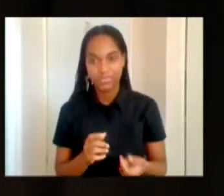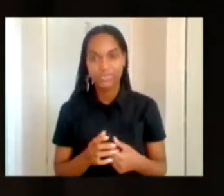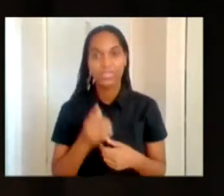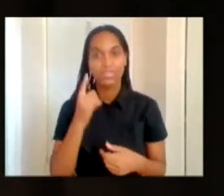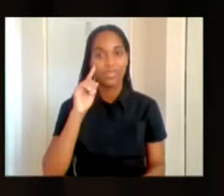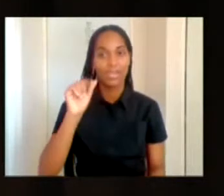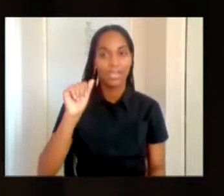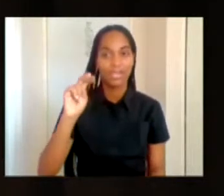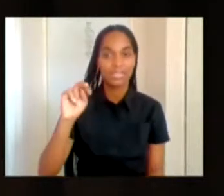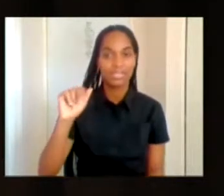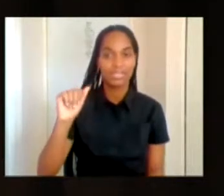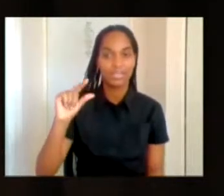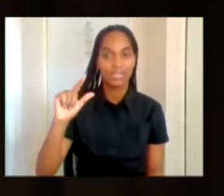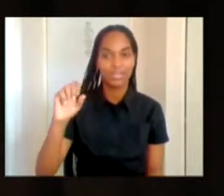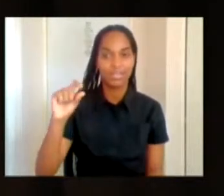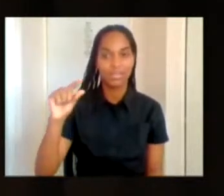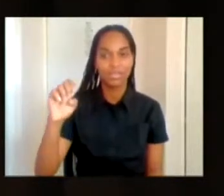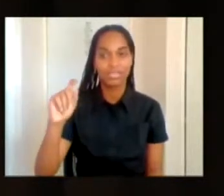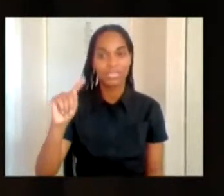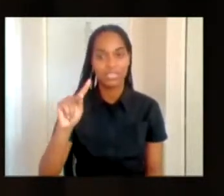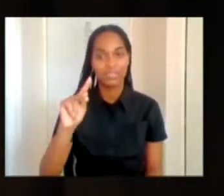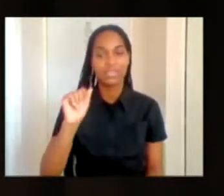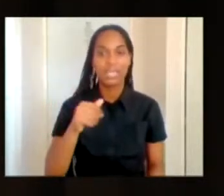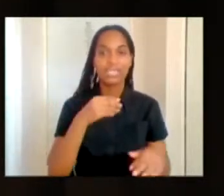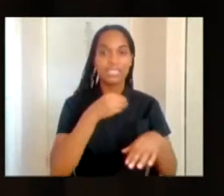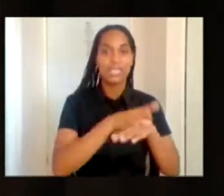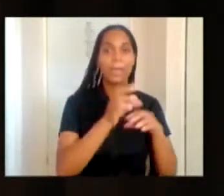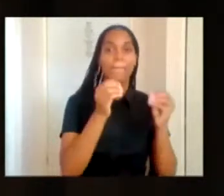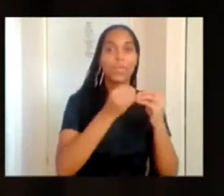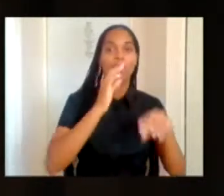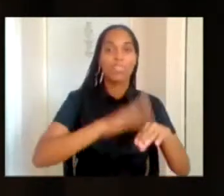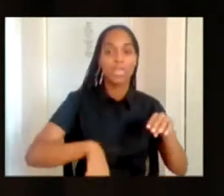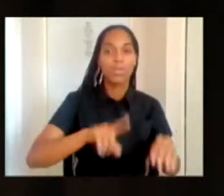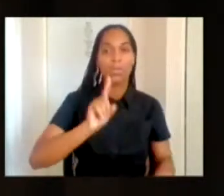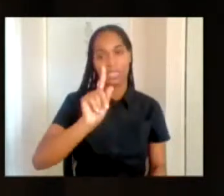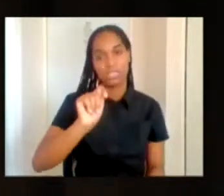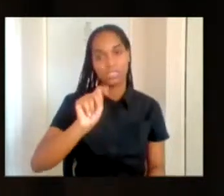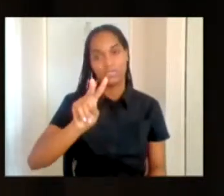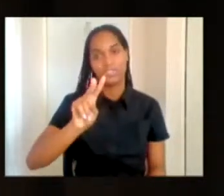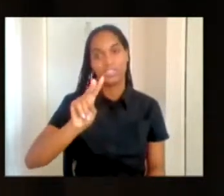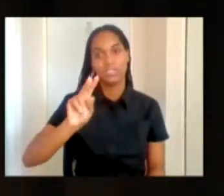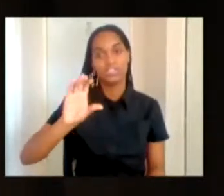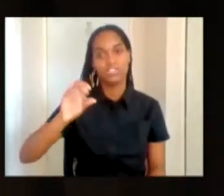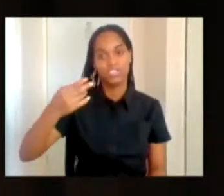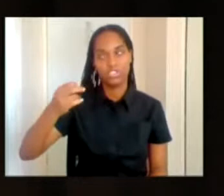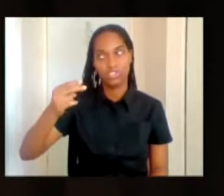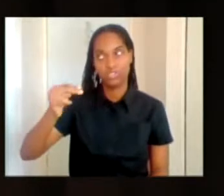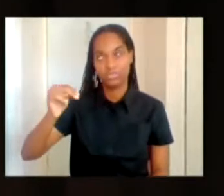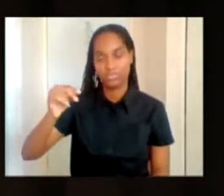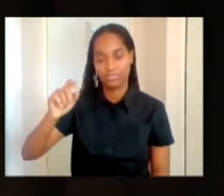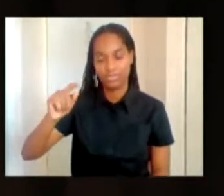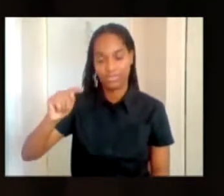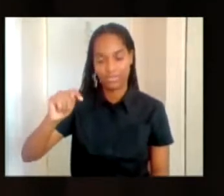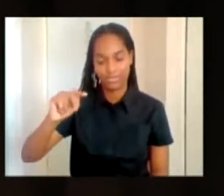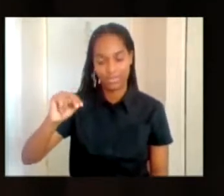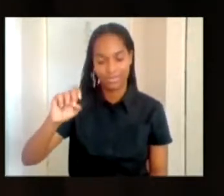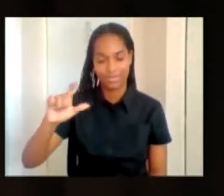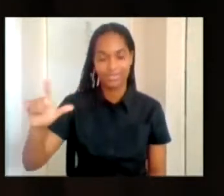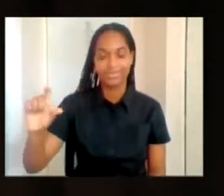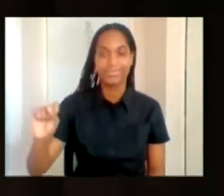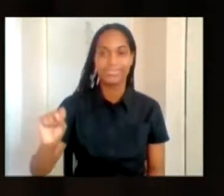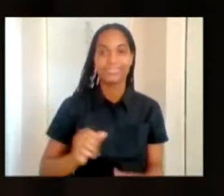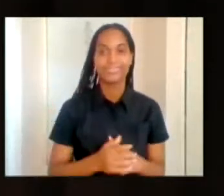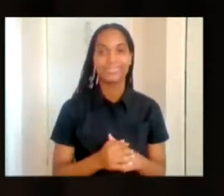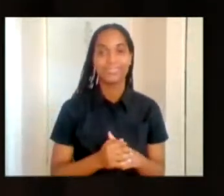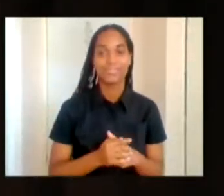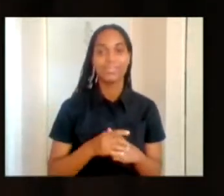TV, you can send more than one TV channels, right? So that multiplexing capabilities